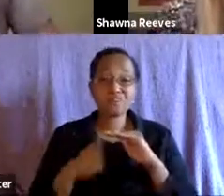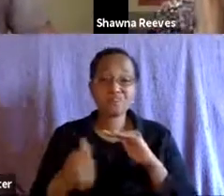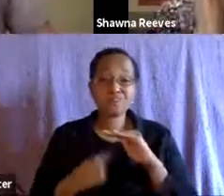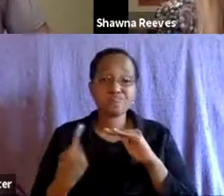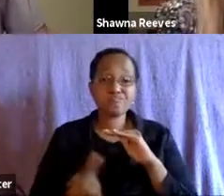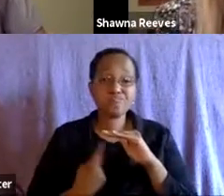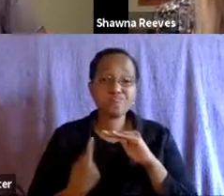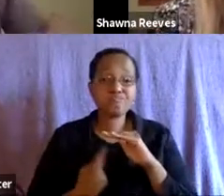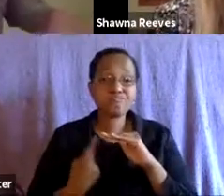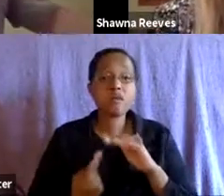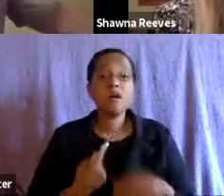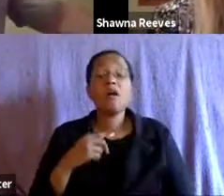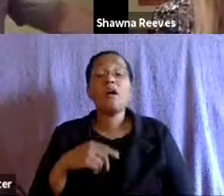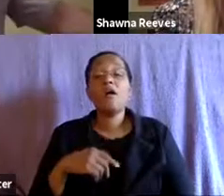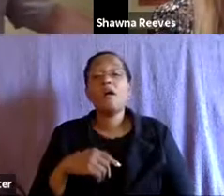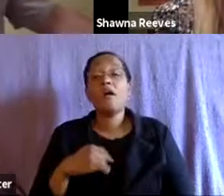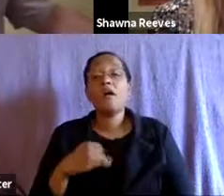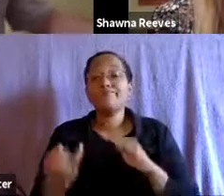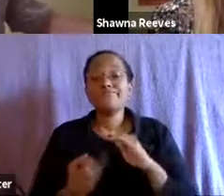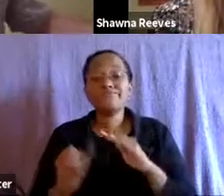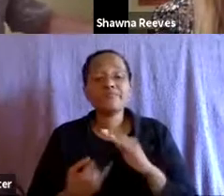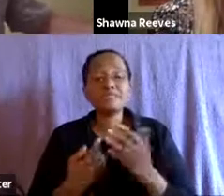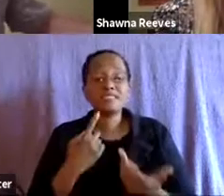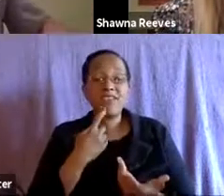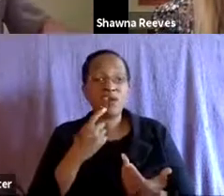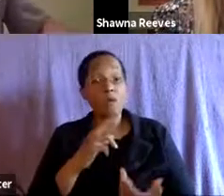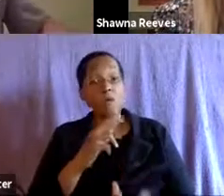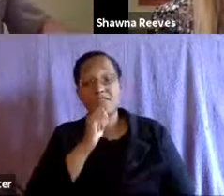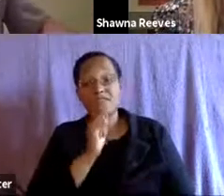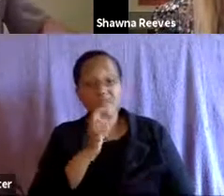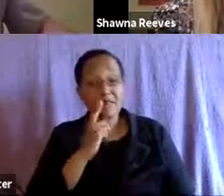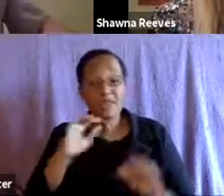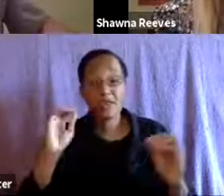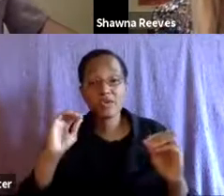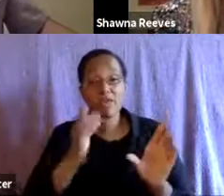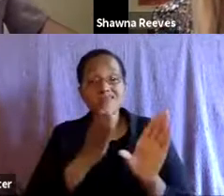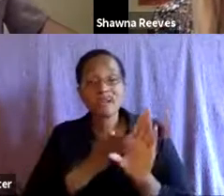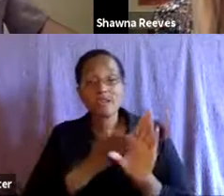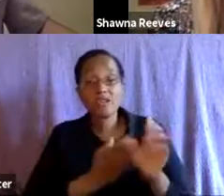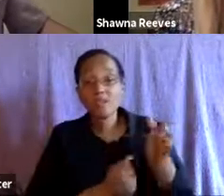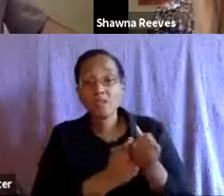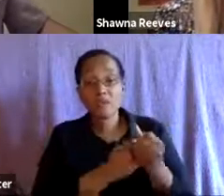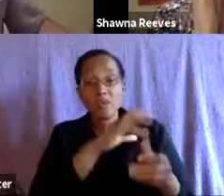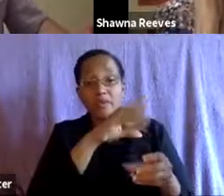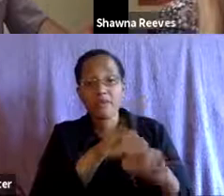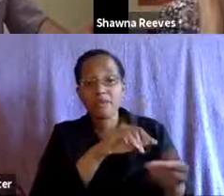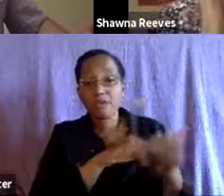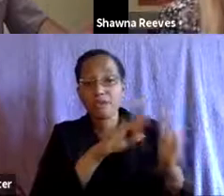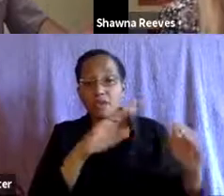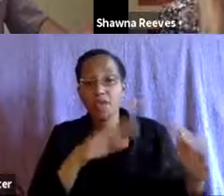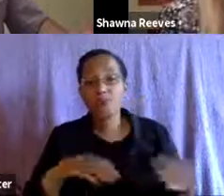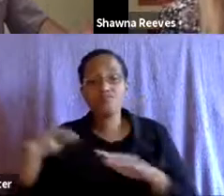psychological mental abuse, and that includes things like suffering because of